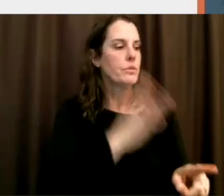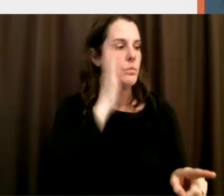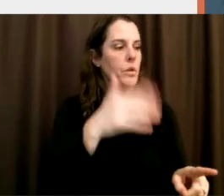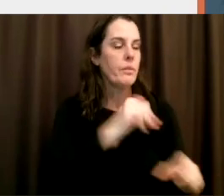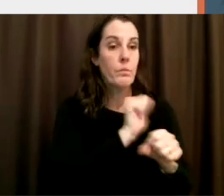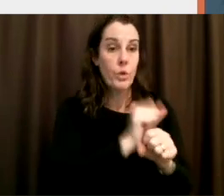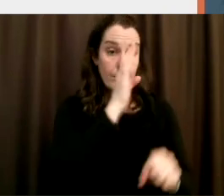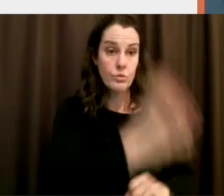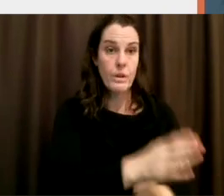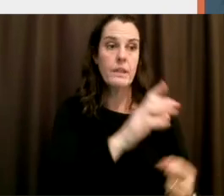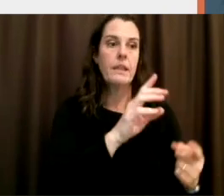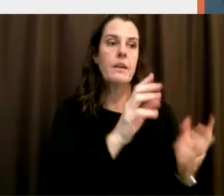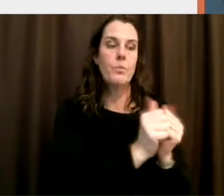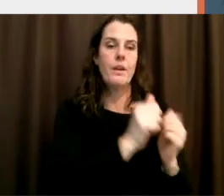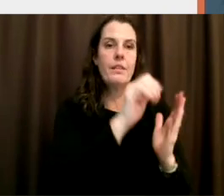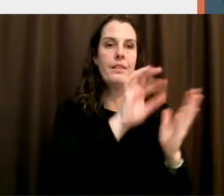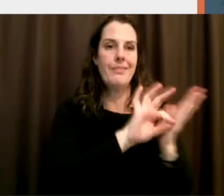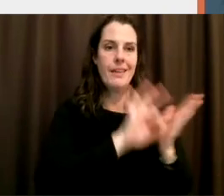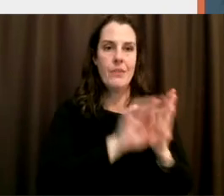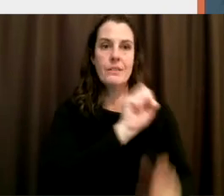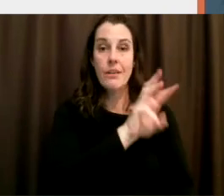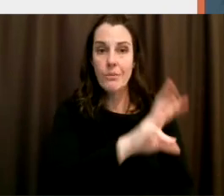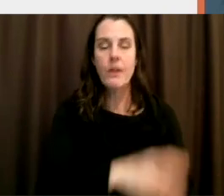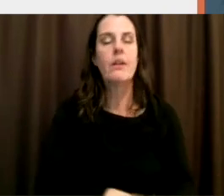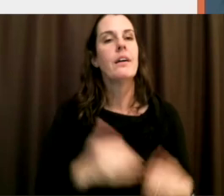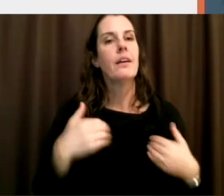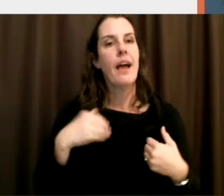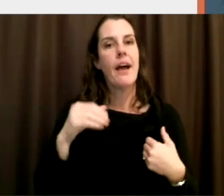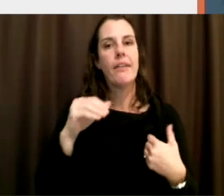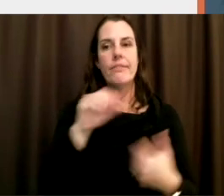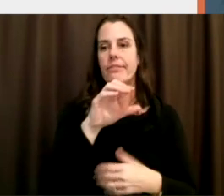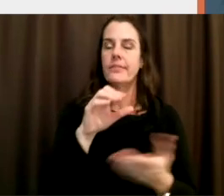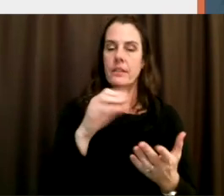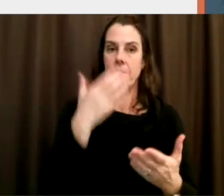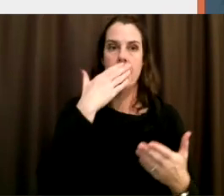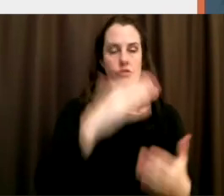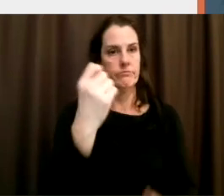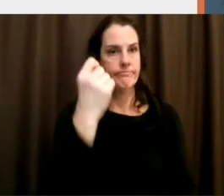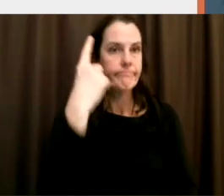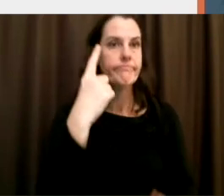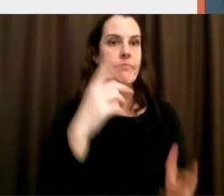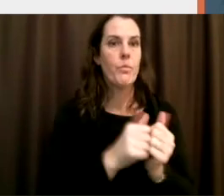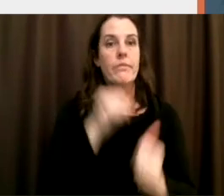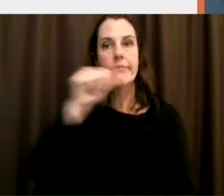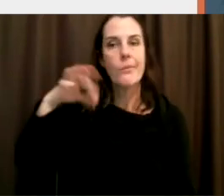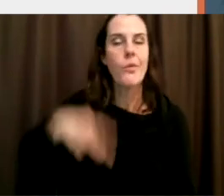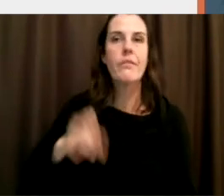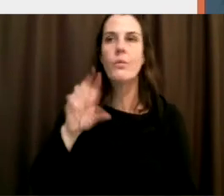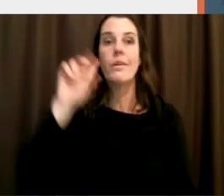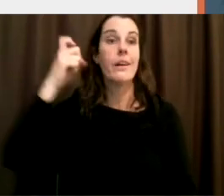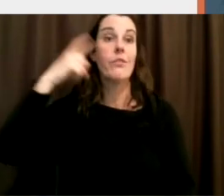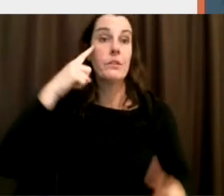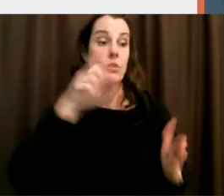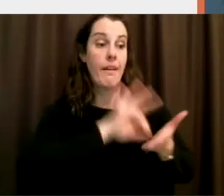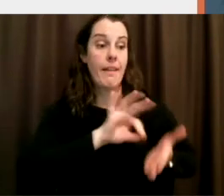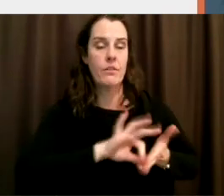working directly in the accounting software. They have a firm grasp on nonprofit or governmental accounting, whichever